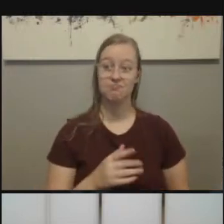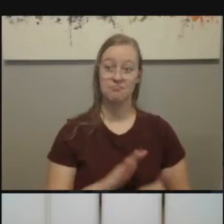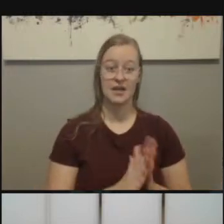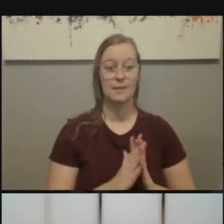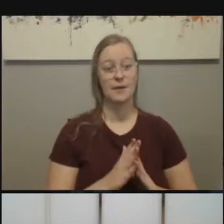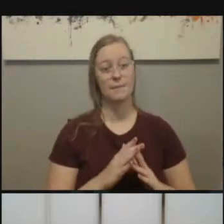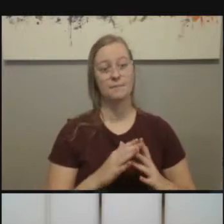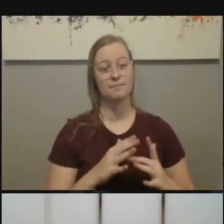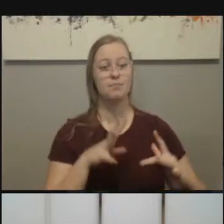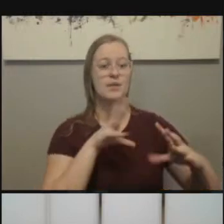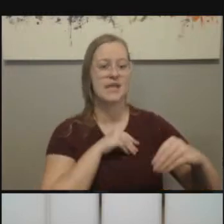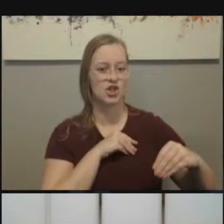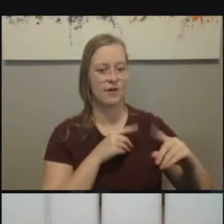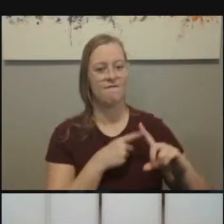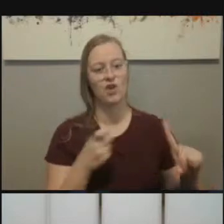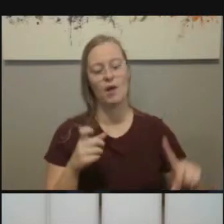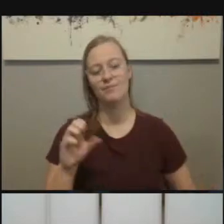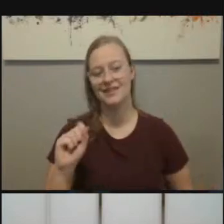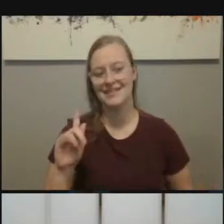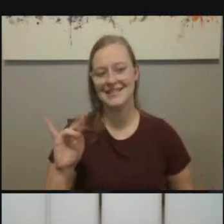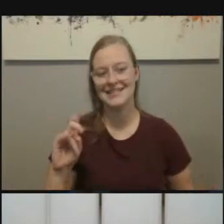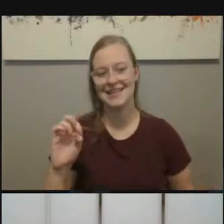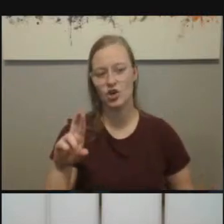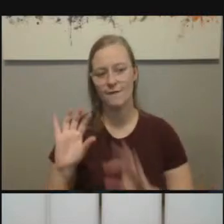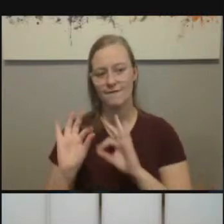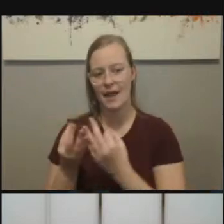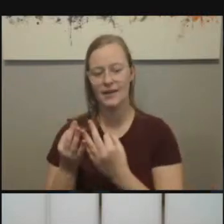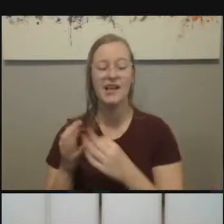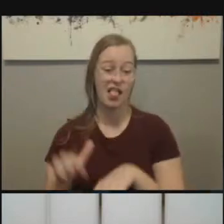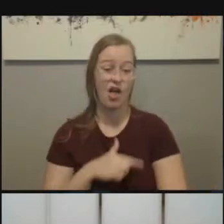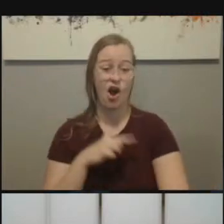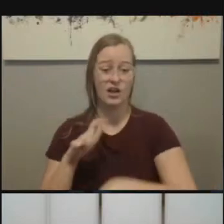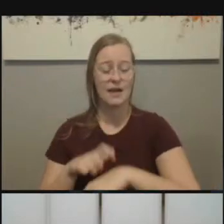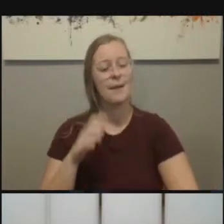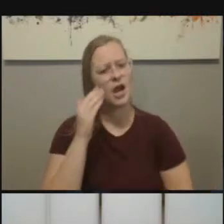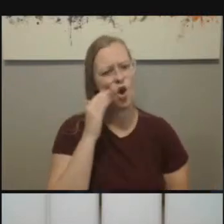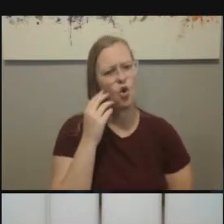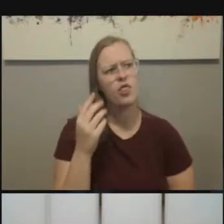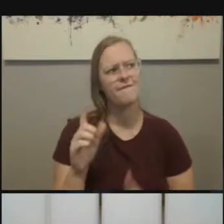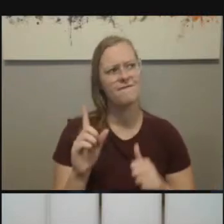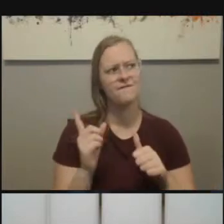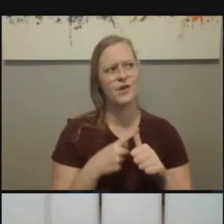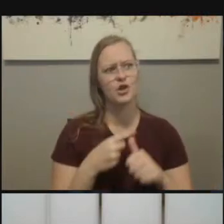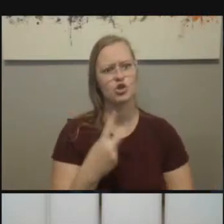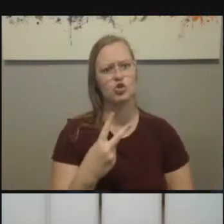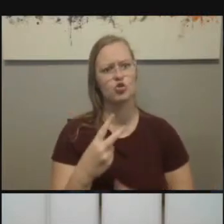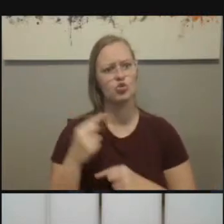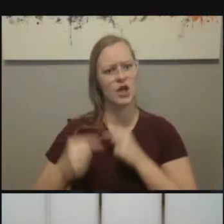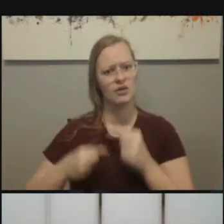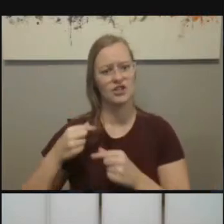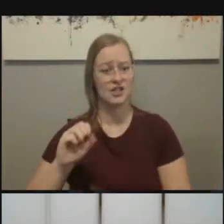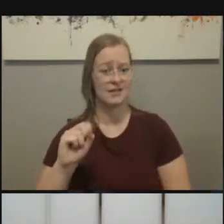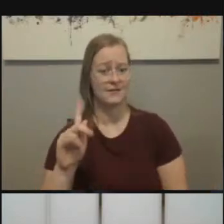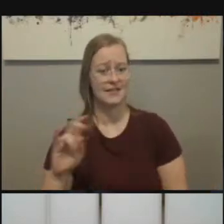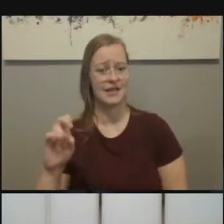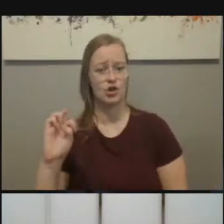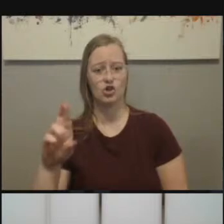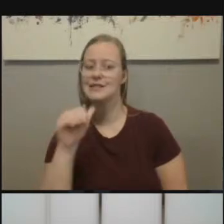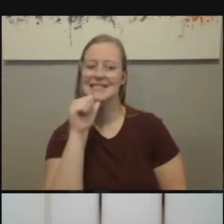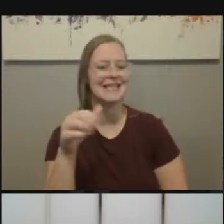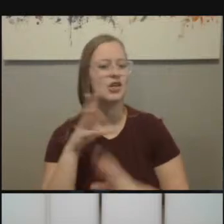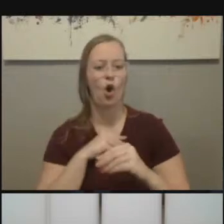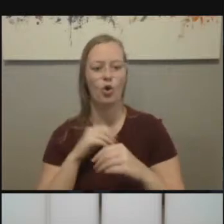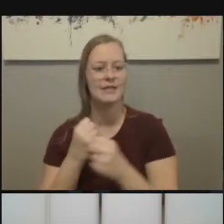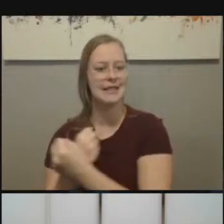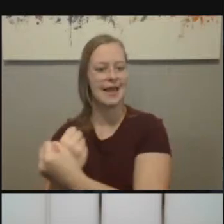Skinner family for a long time. I do know that the first two generations of Skinners did not own slaves, but that